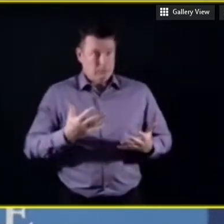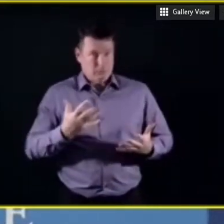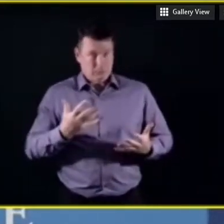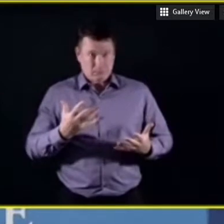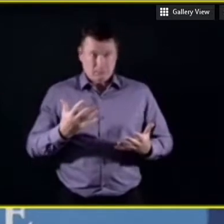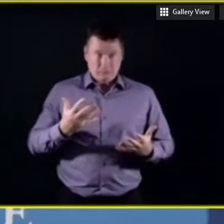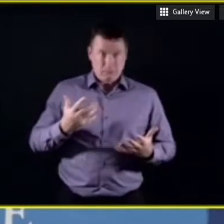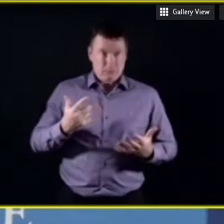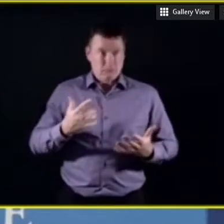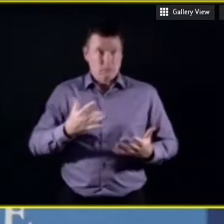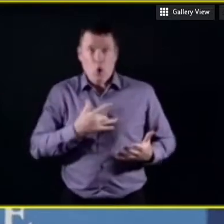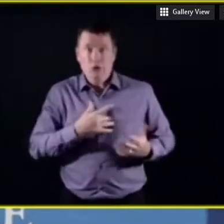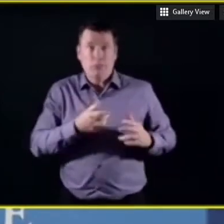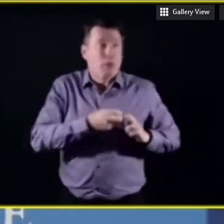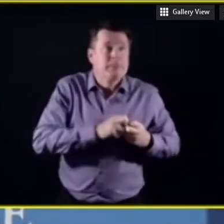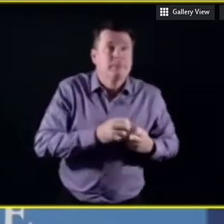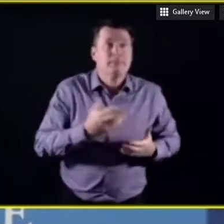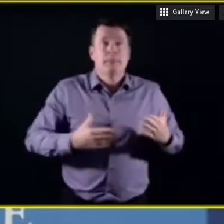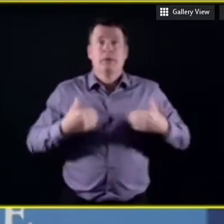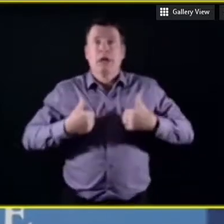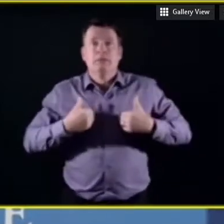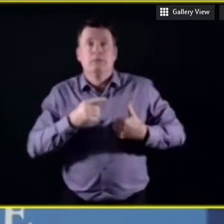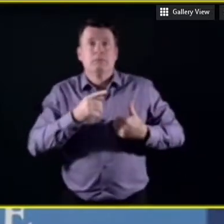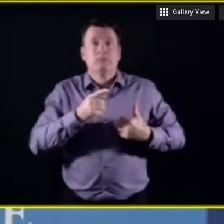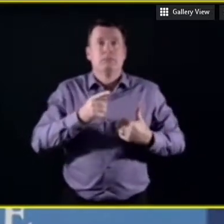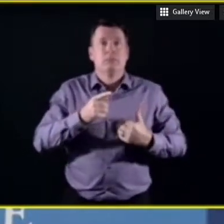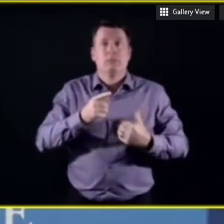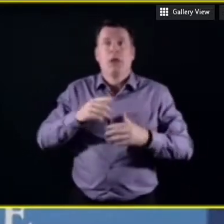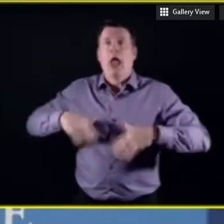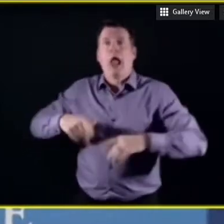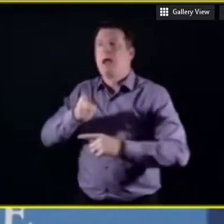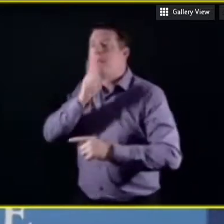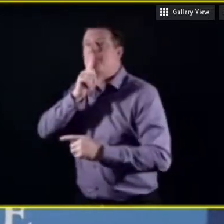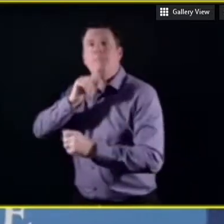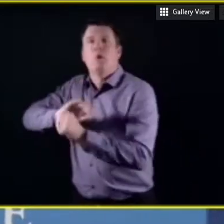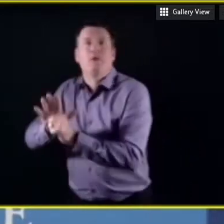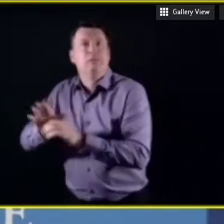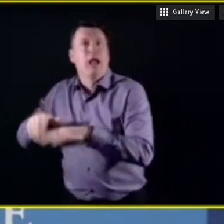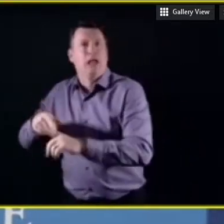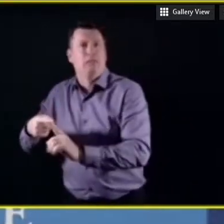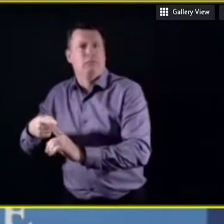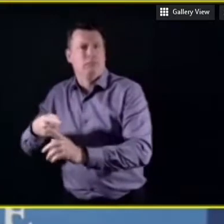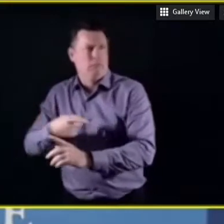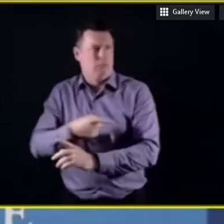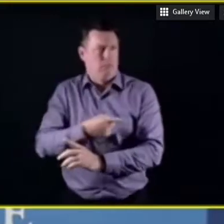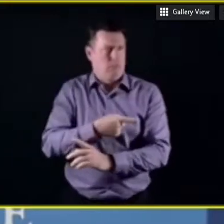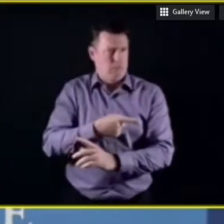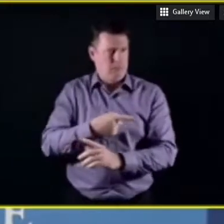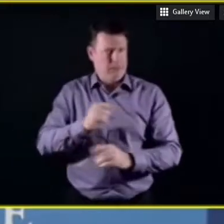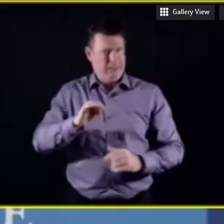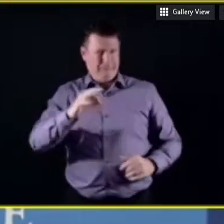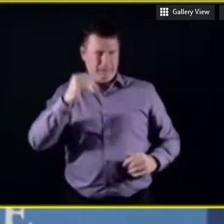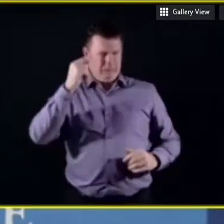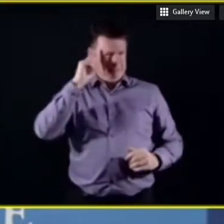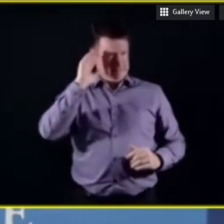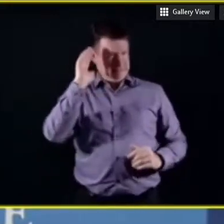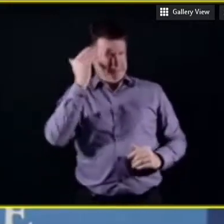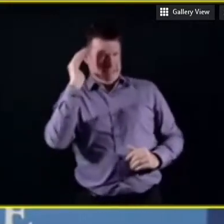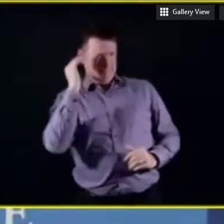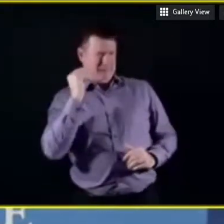heart attack. And so not only are we offering testing at that site, we're offering care, and that care